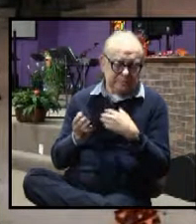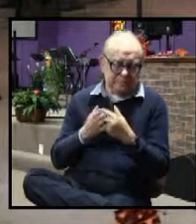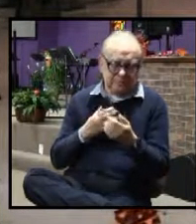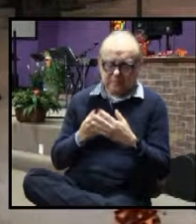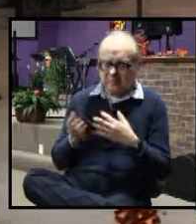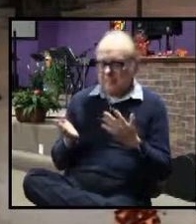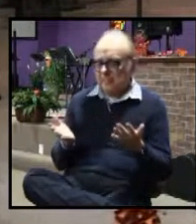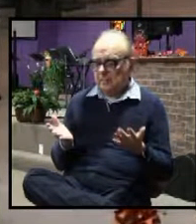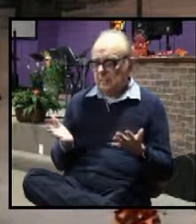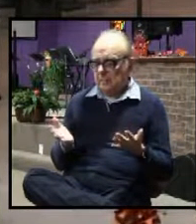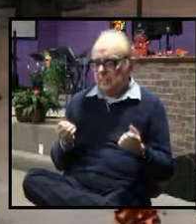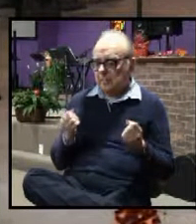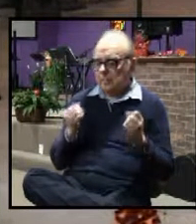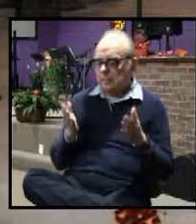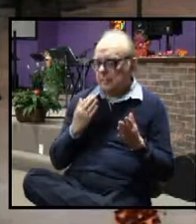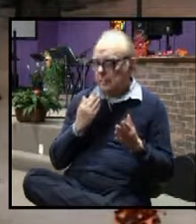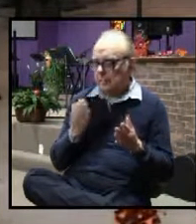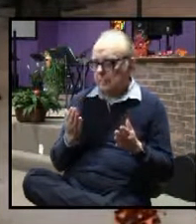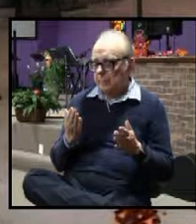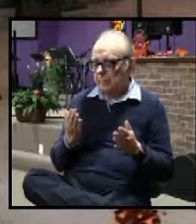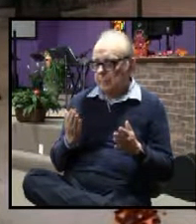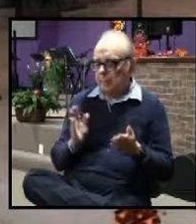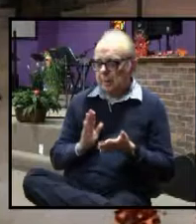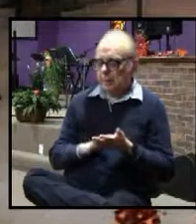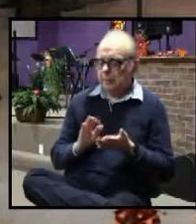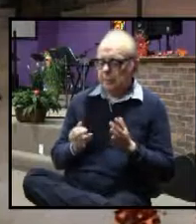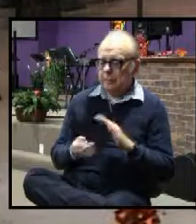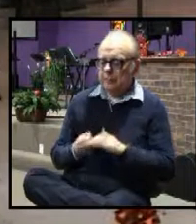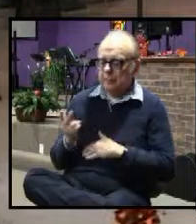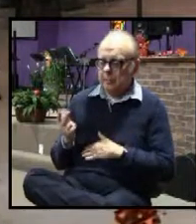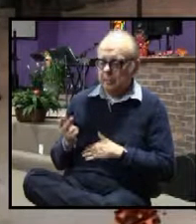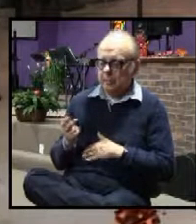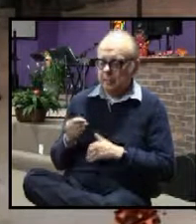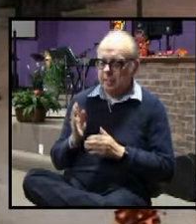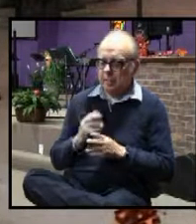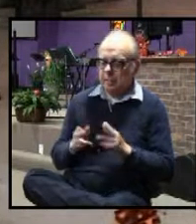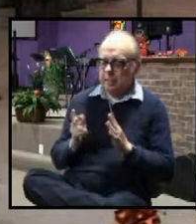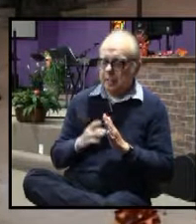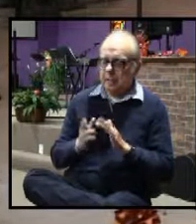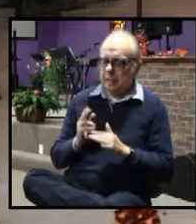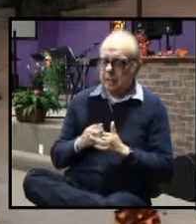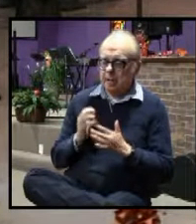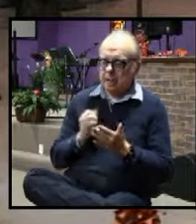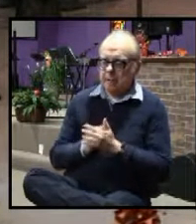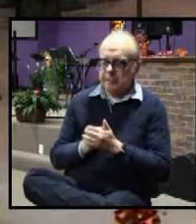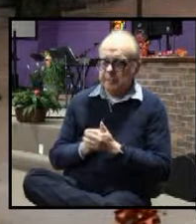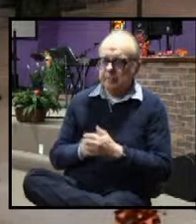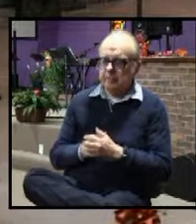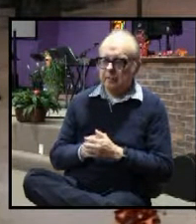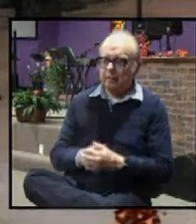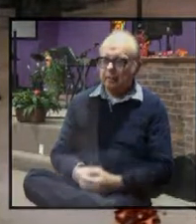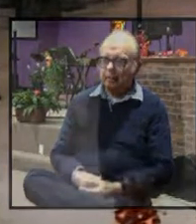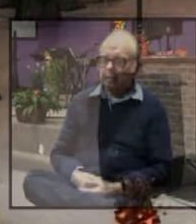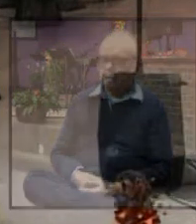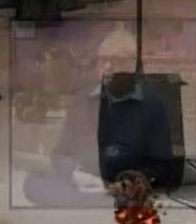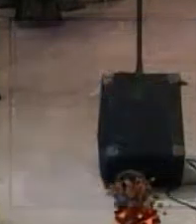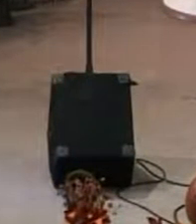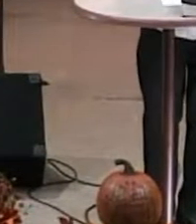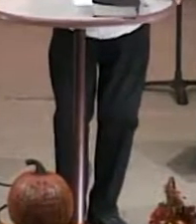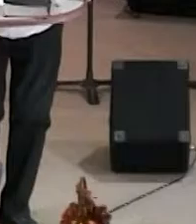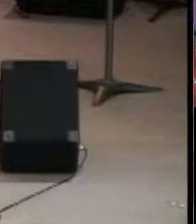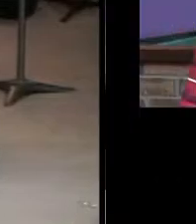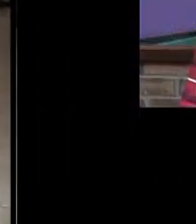regardless. And Father, we thank you and we praise you this morning, for we ask it in thy son Jesus' name, and